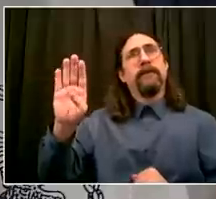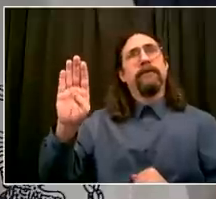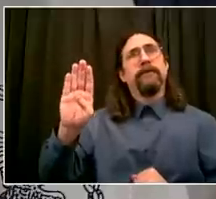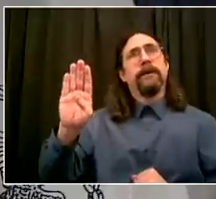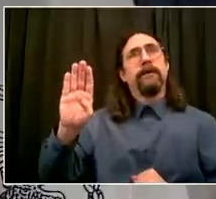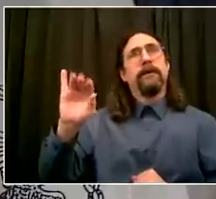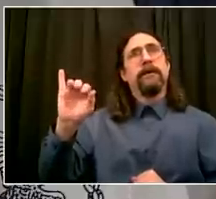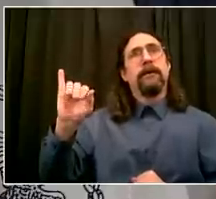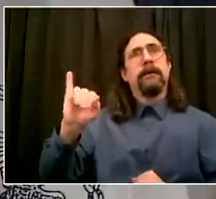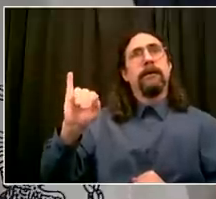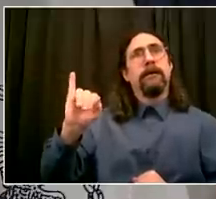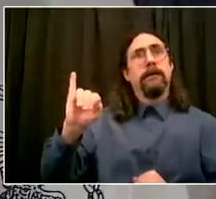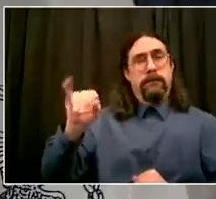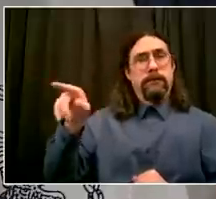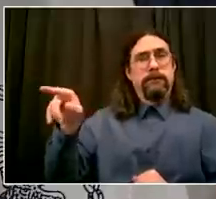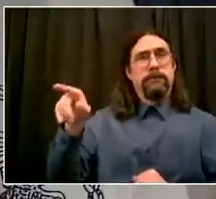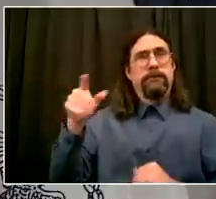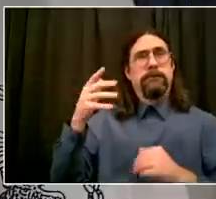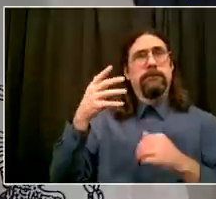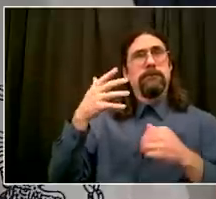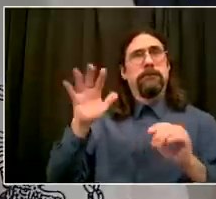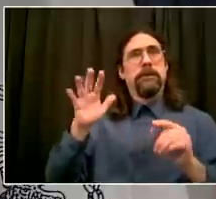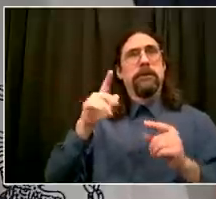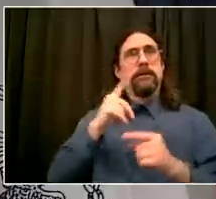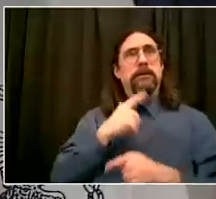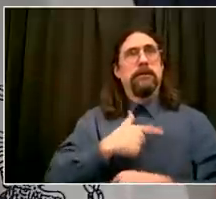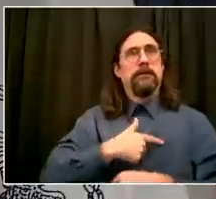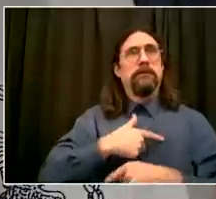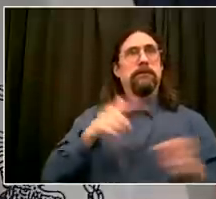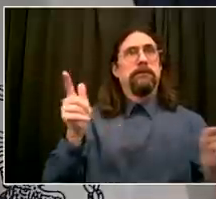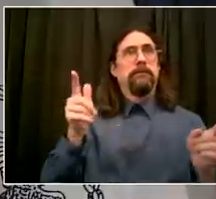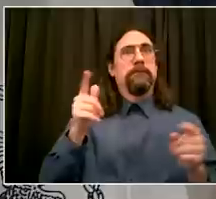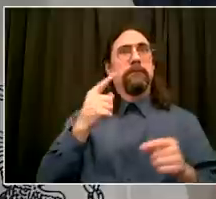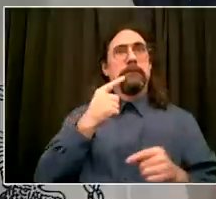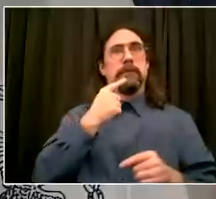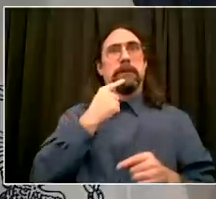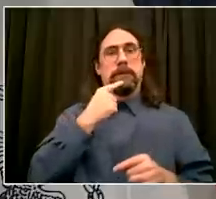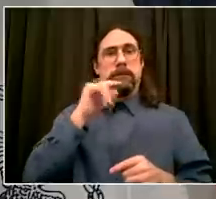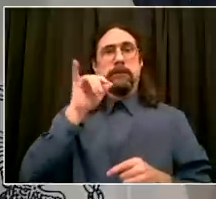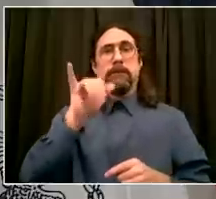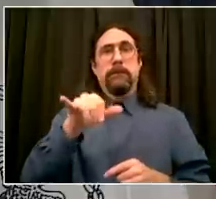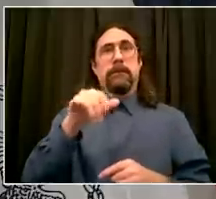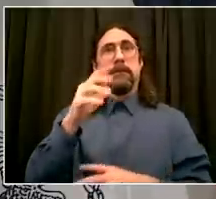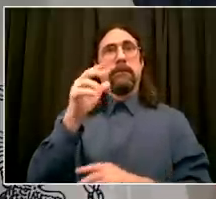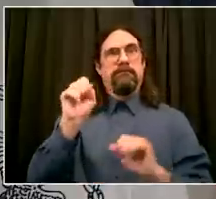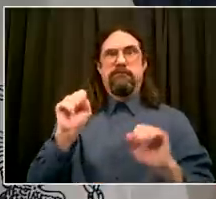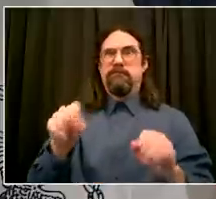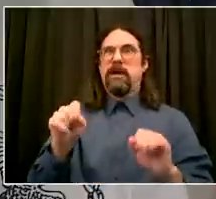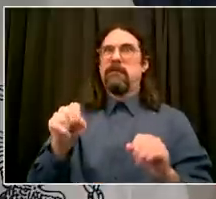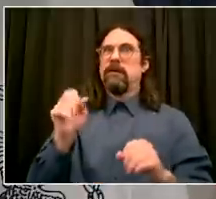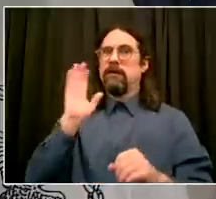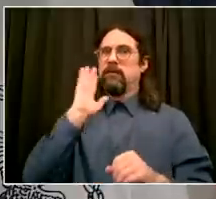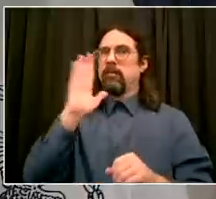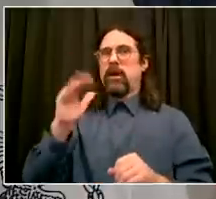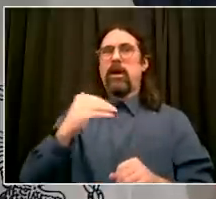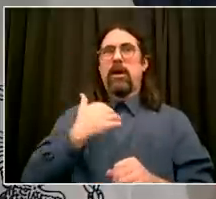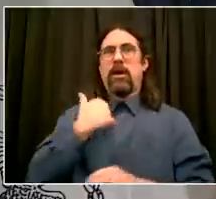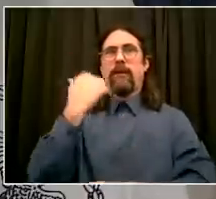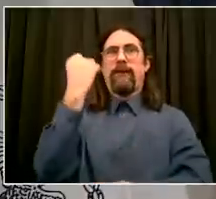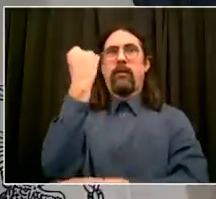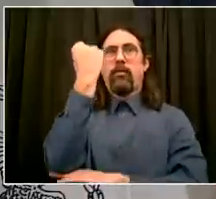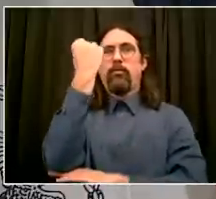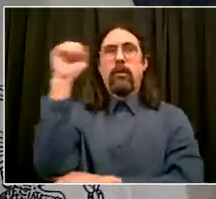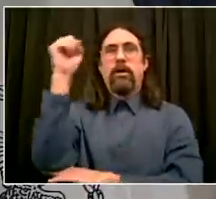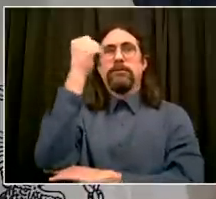the 20th, and maybe afterwards? Yeah, Sean, I appreciate the question. I was asked this yesterday, and I said yesterday, but I'll